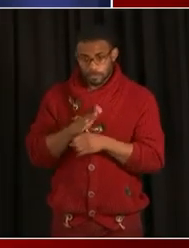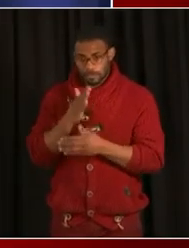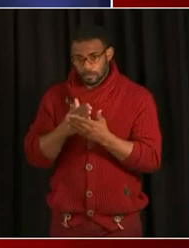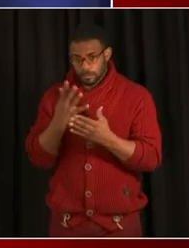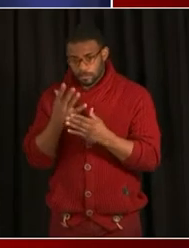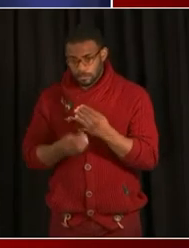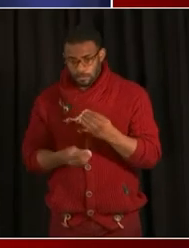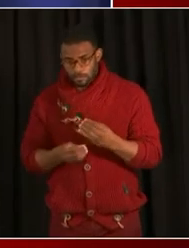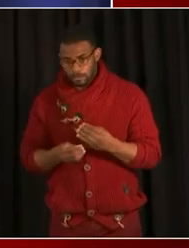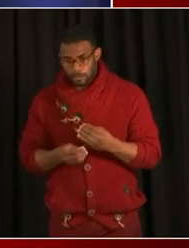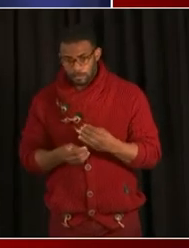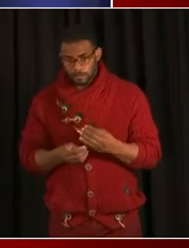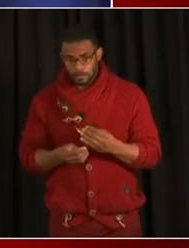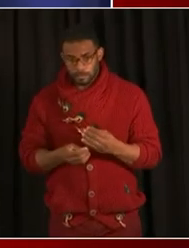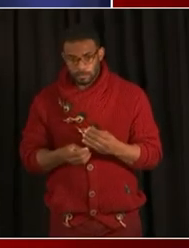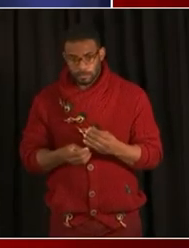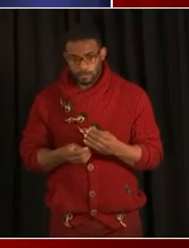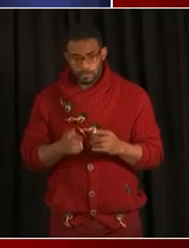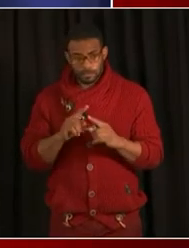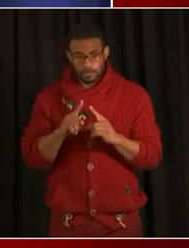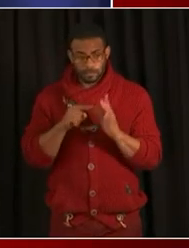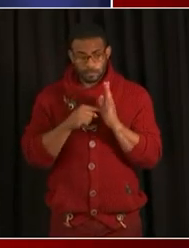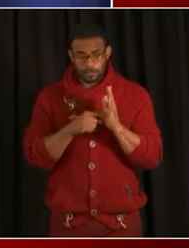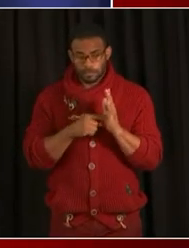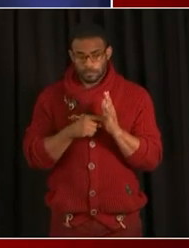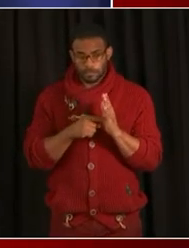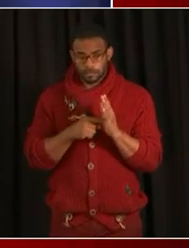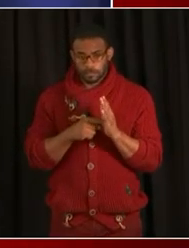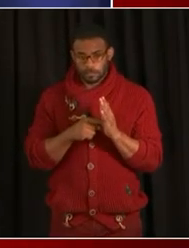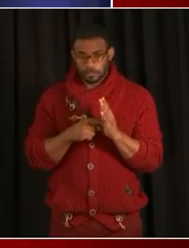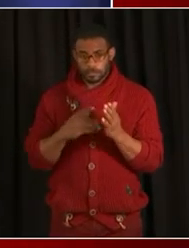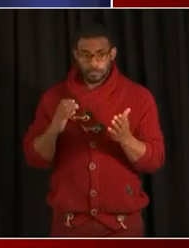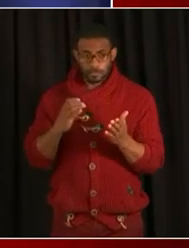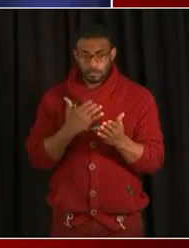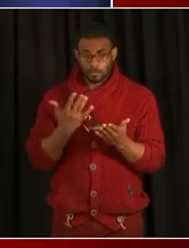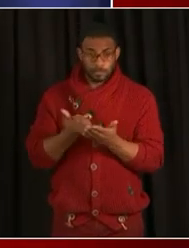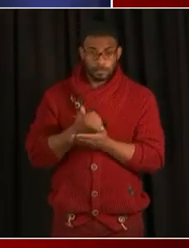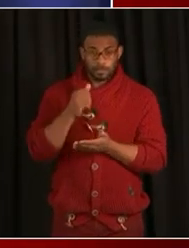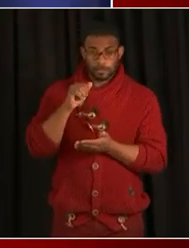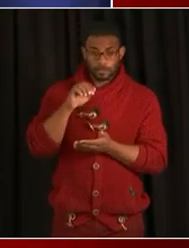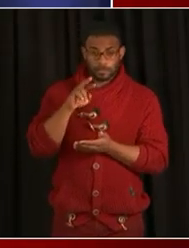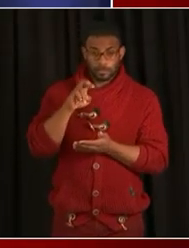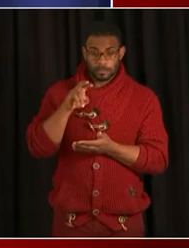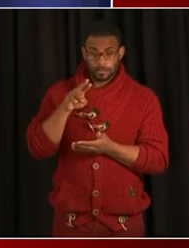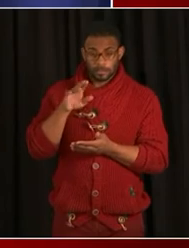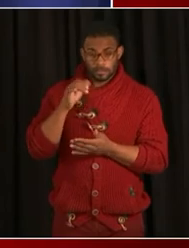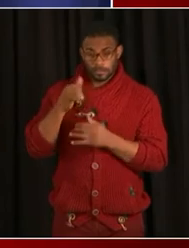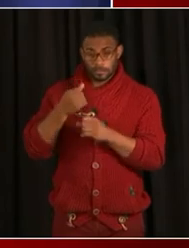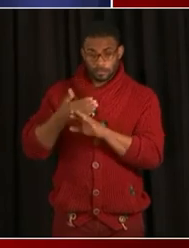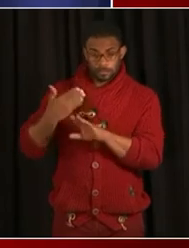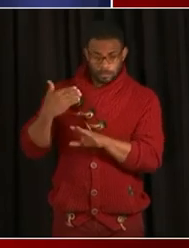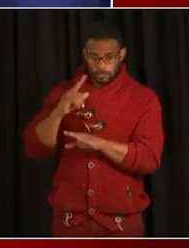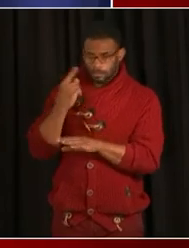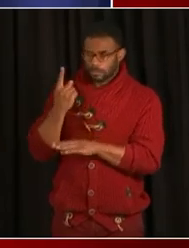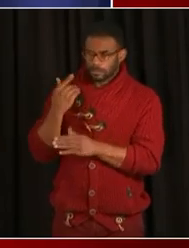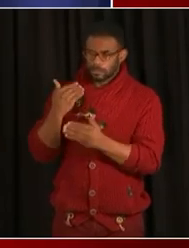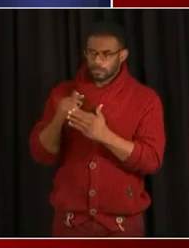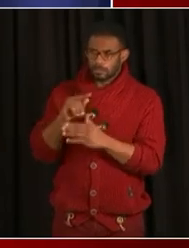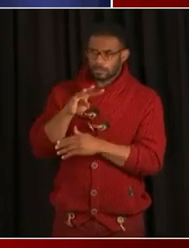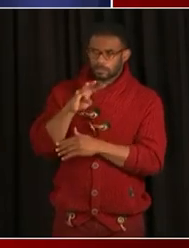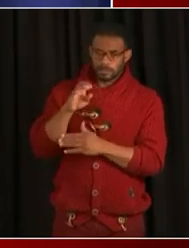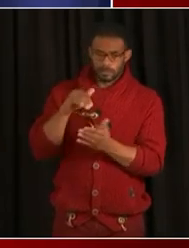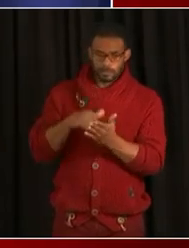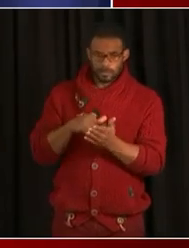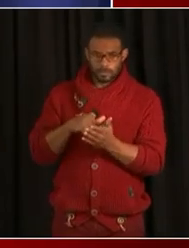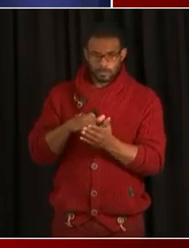some of these losses. But an example, our earned revenue the year before was something close